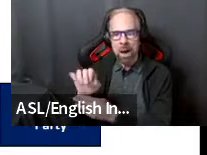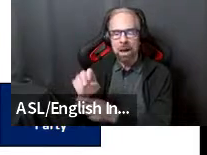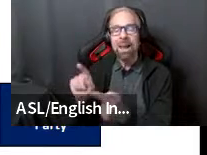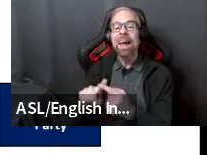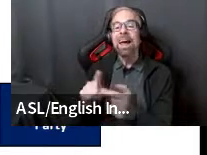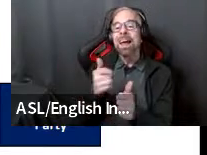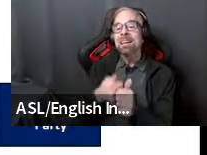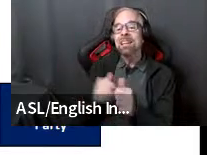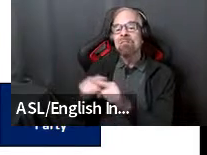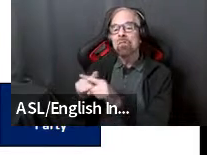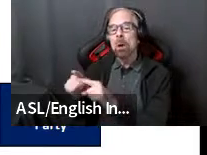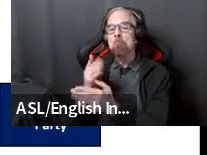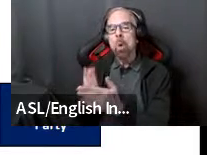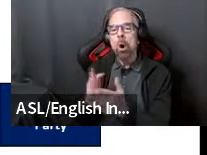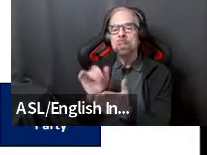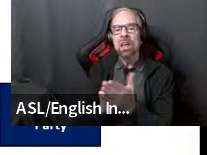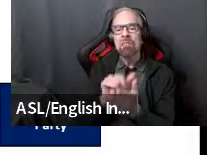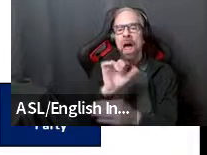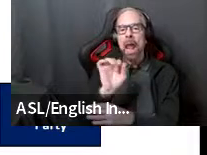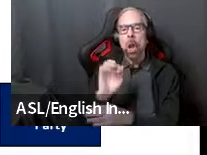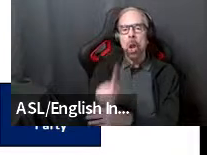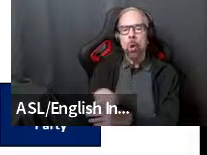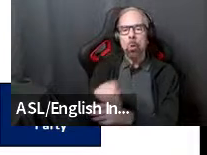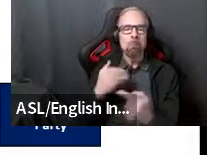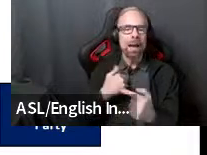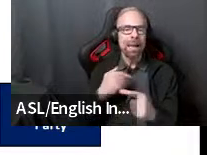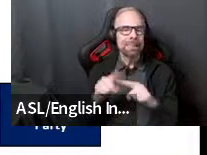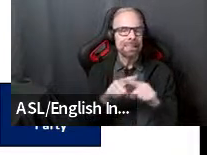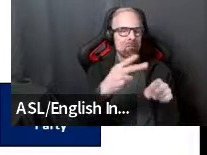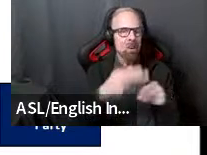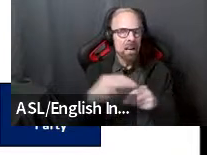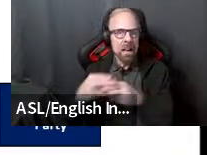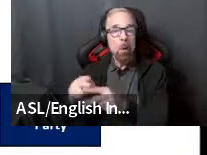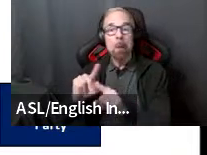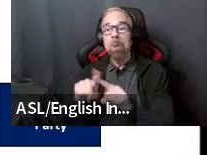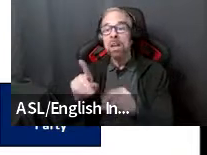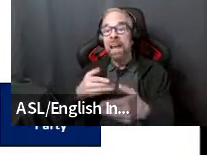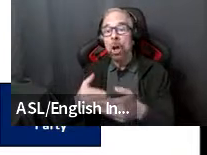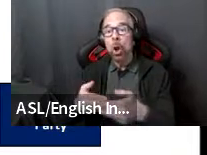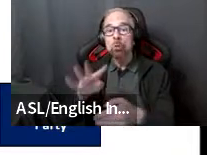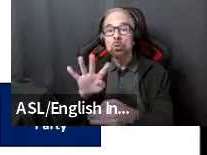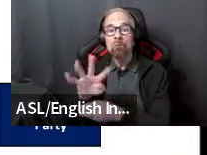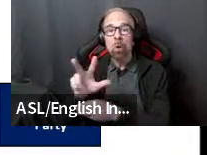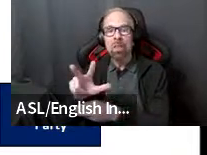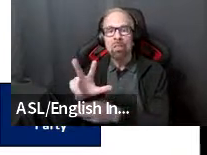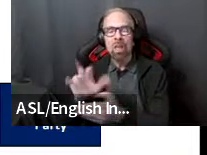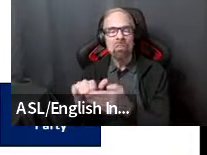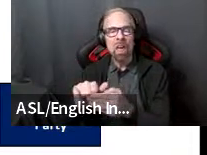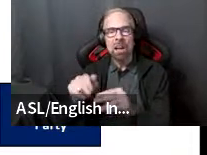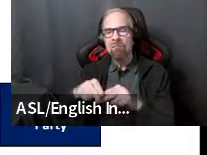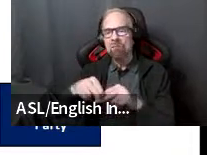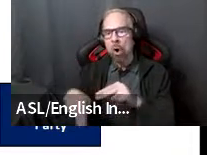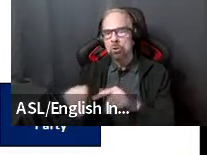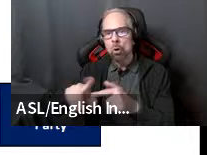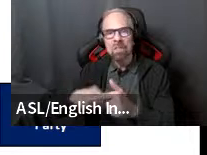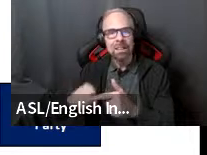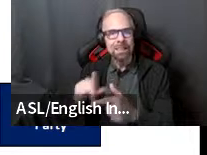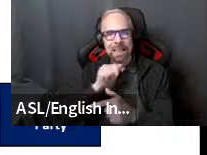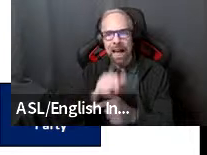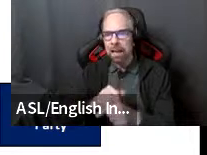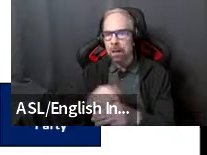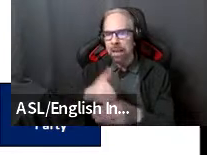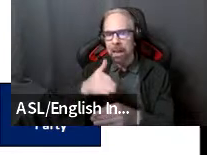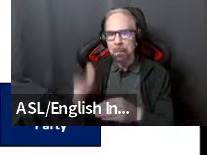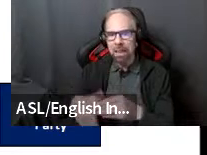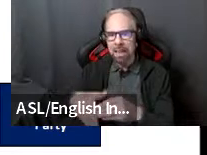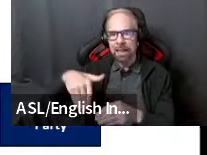trail segments. But as you get closer to 33rd, it just sort of falls off because it's not been completed. So now